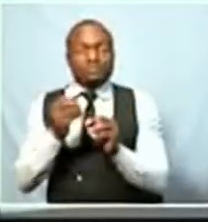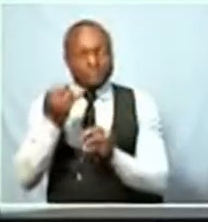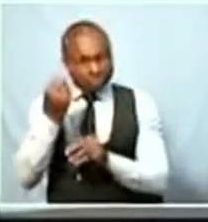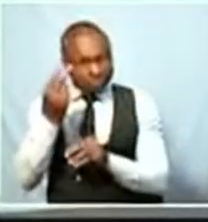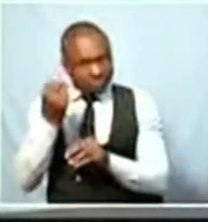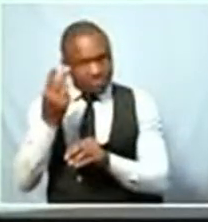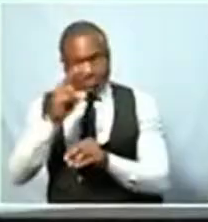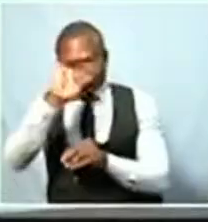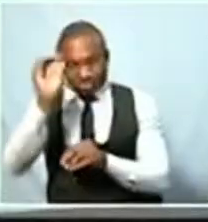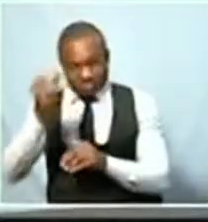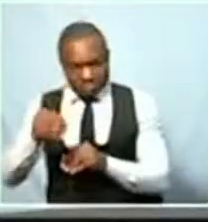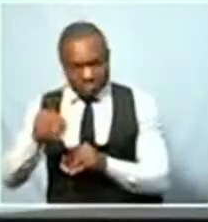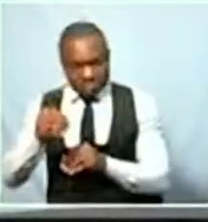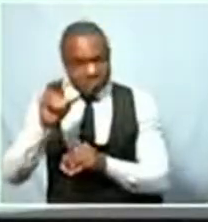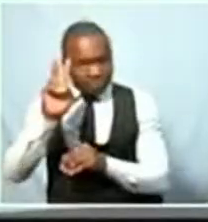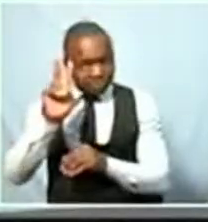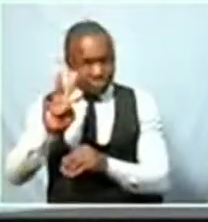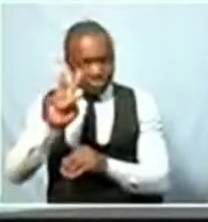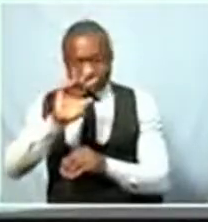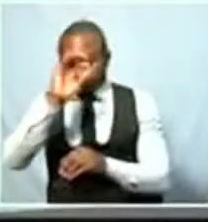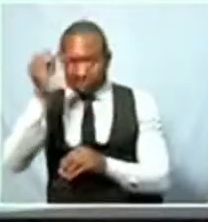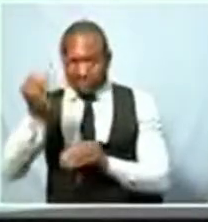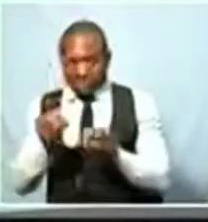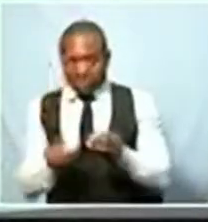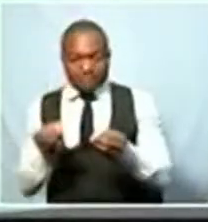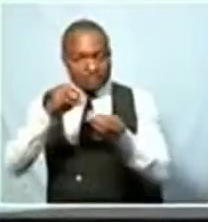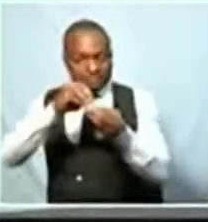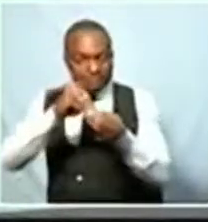12% vis-a-vis the 2% increase,